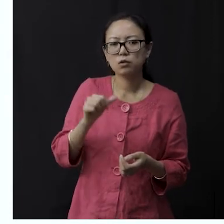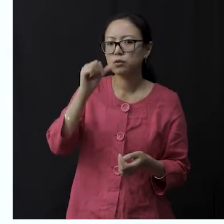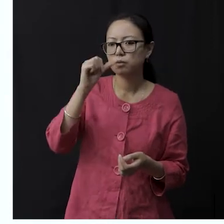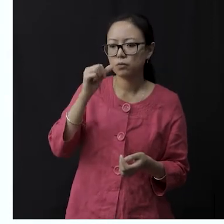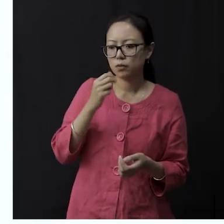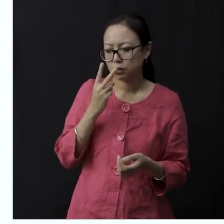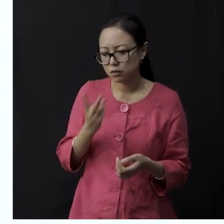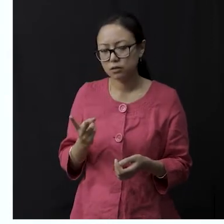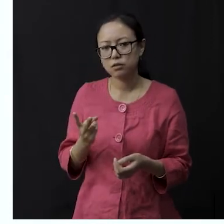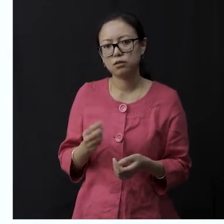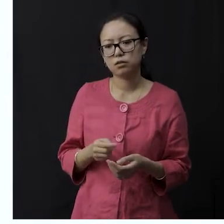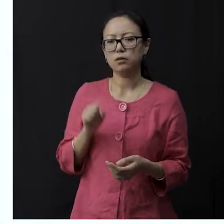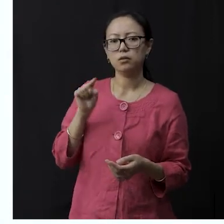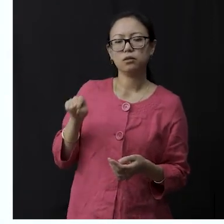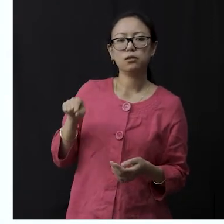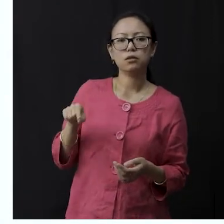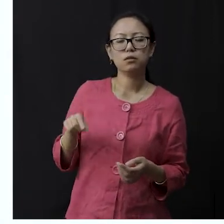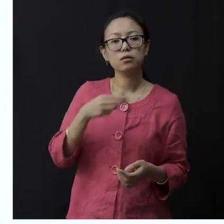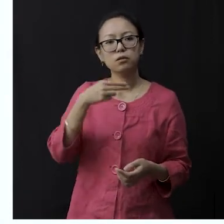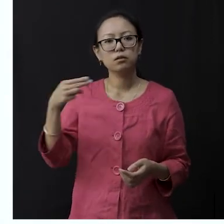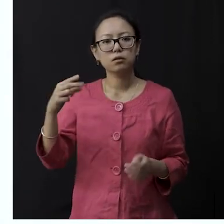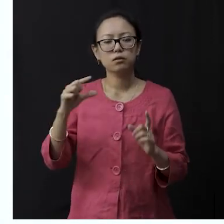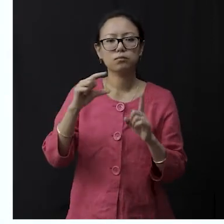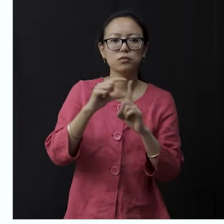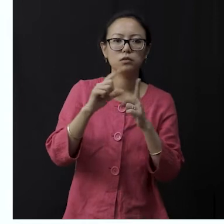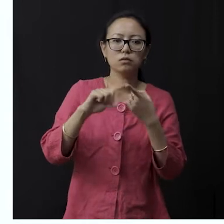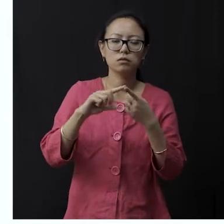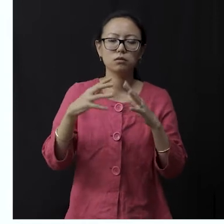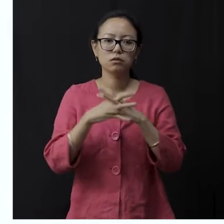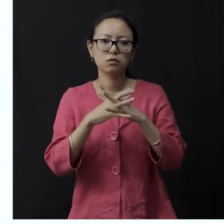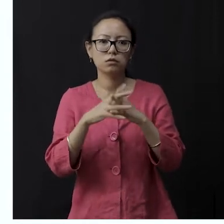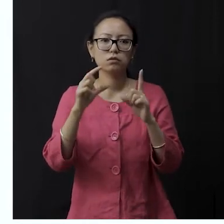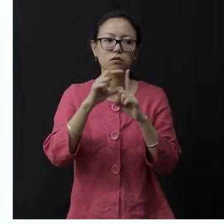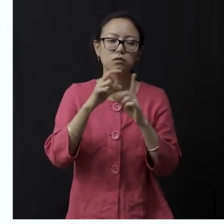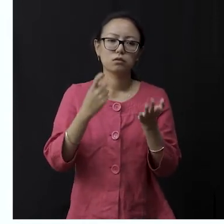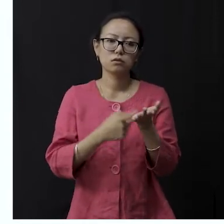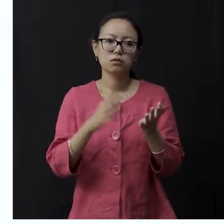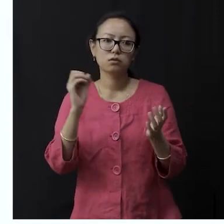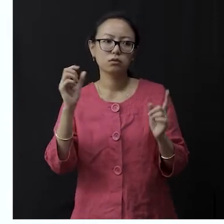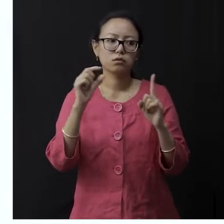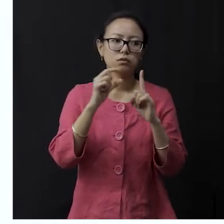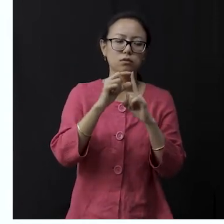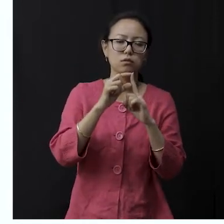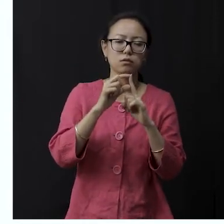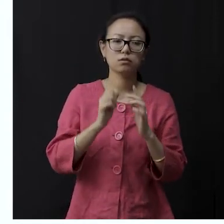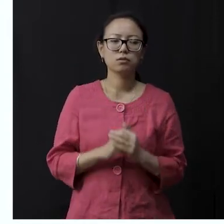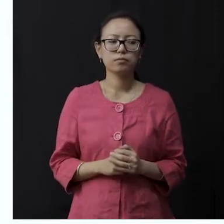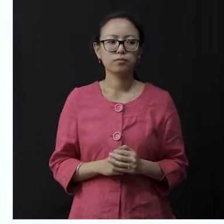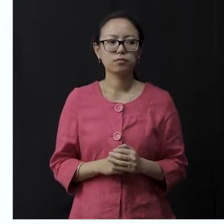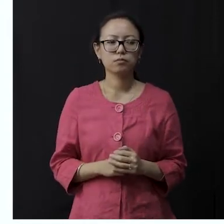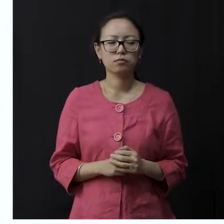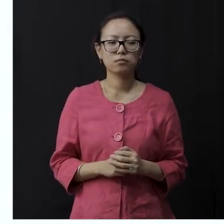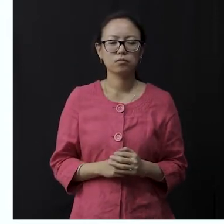that. So I know not who came knocking. That means he can see all this happening outside